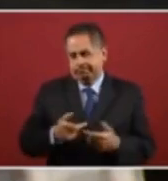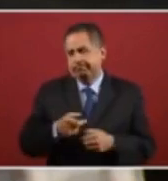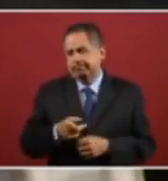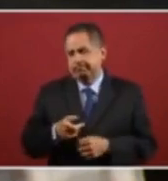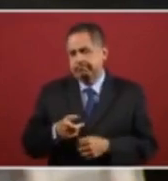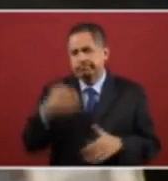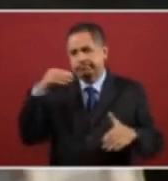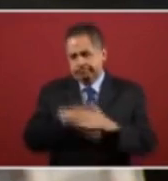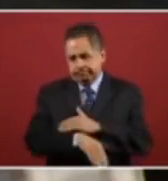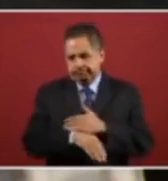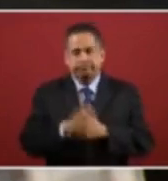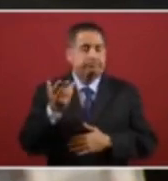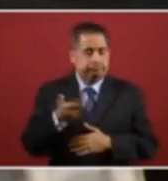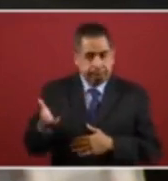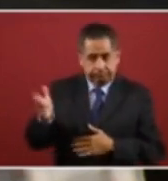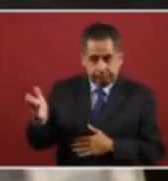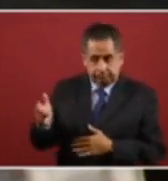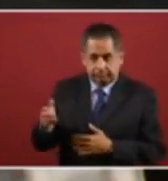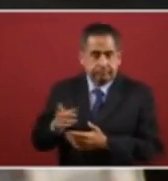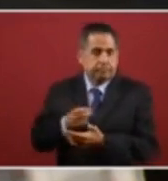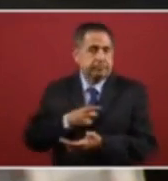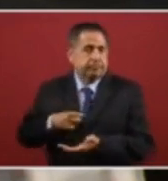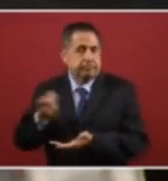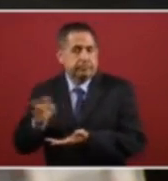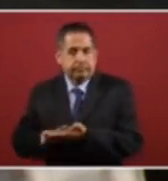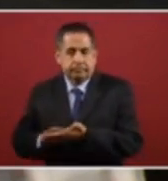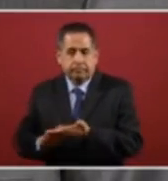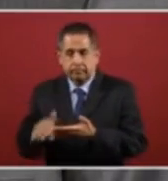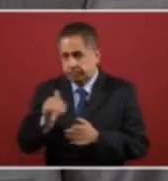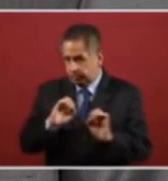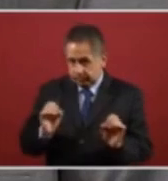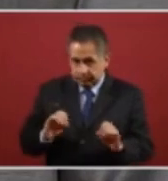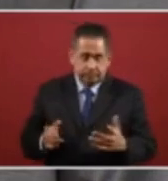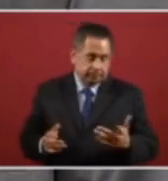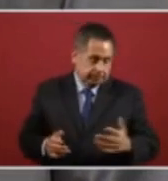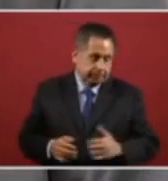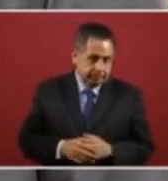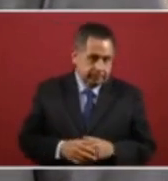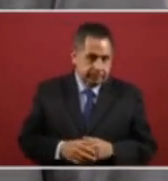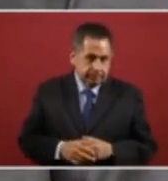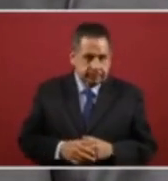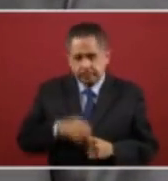let go due to the loss of Mexicana Airlines,